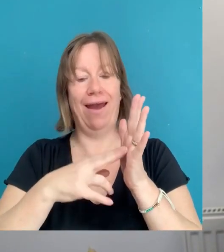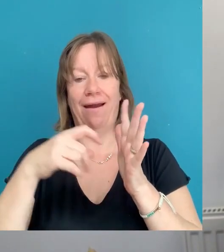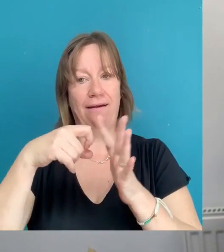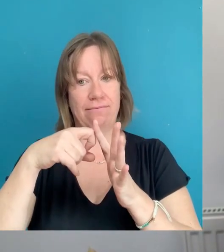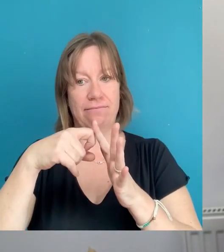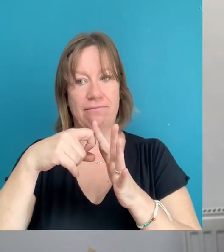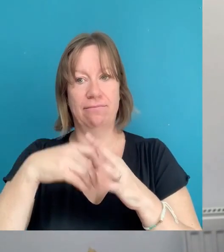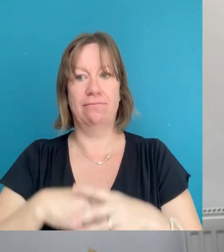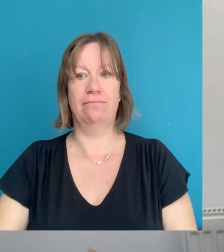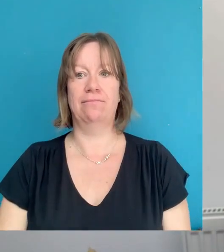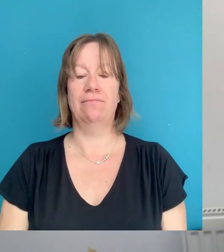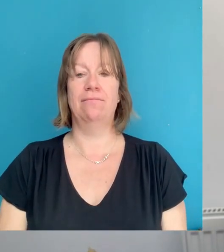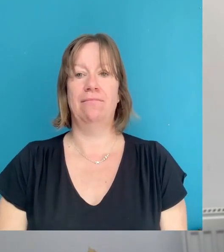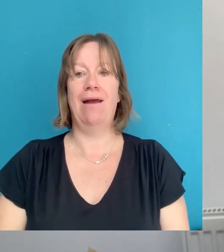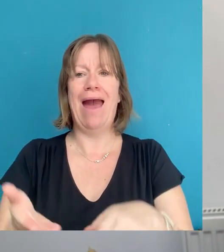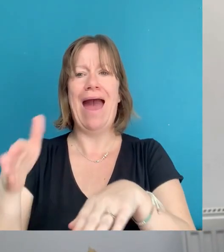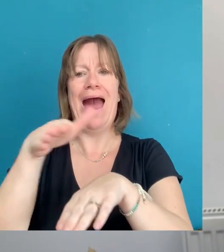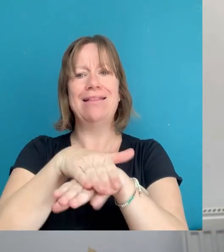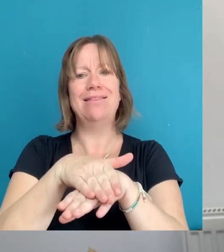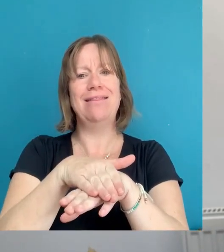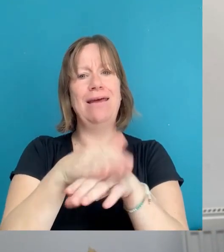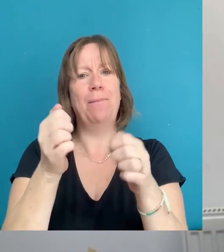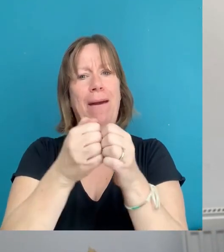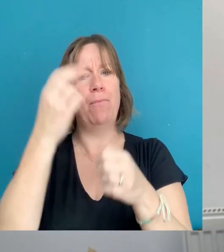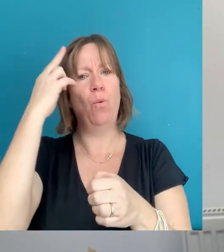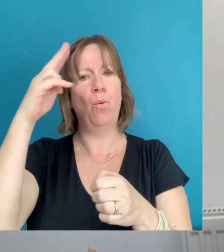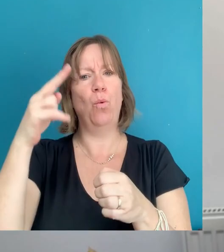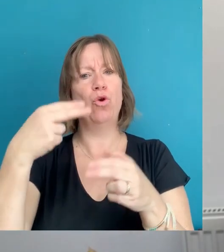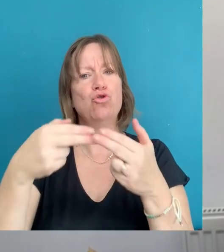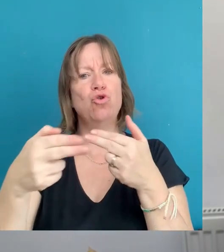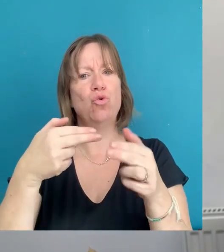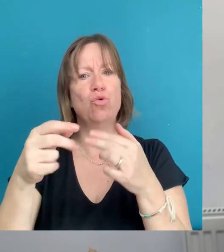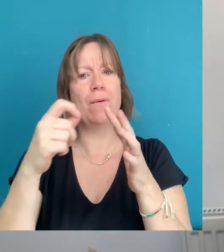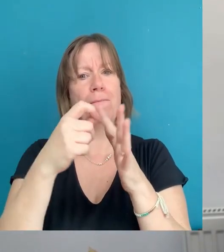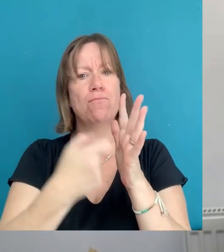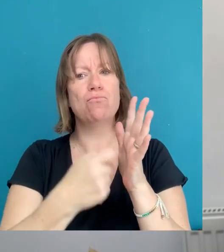it. I've got a piece of newsprint,